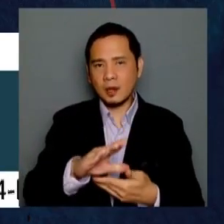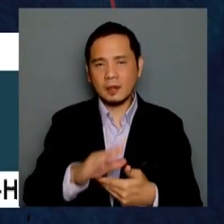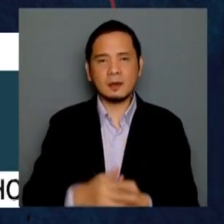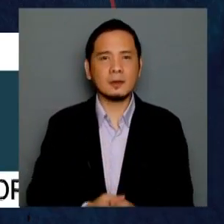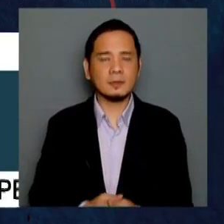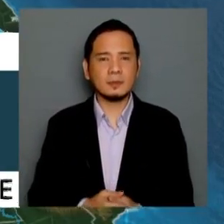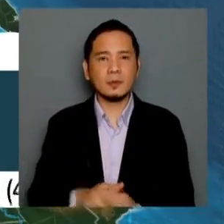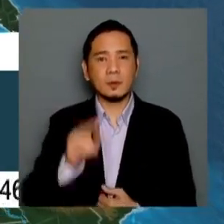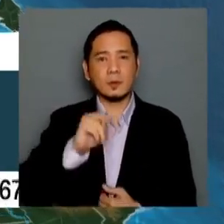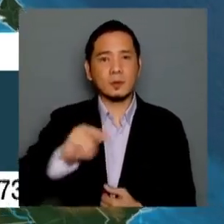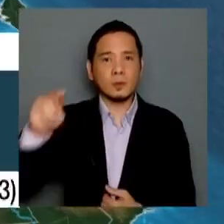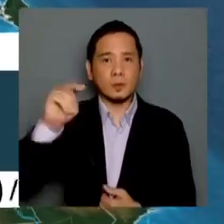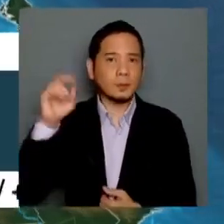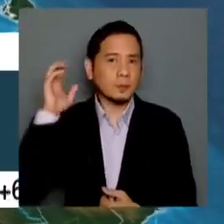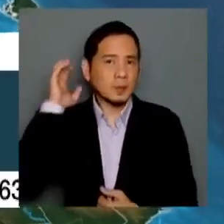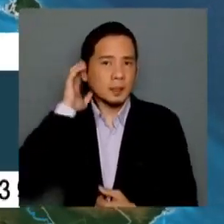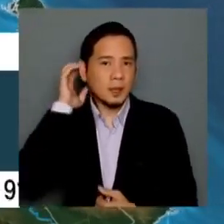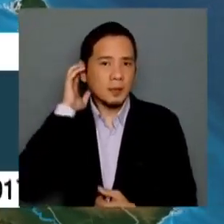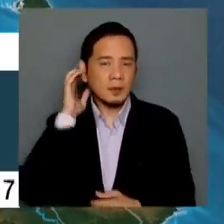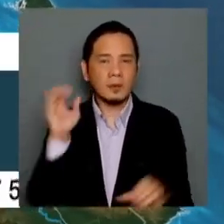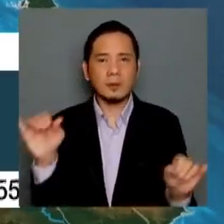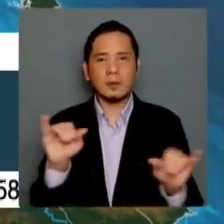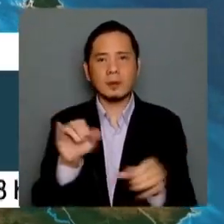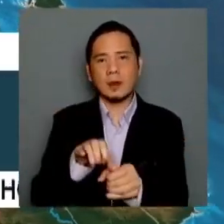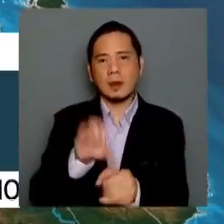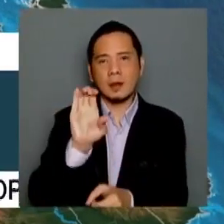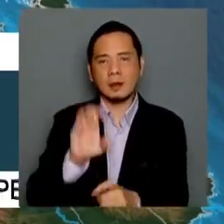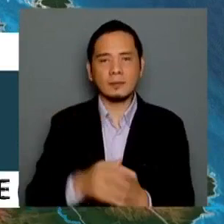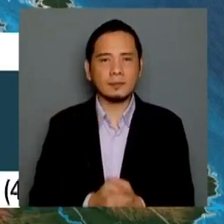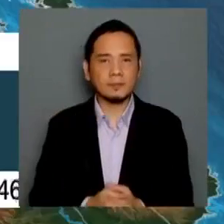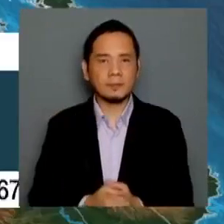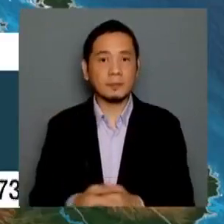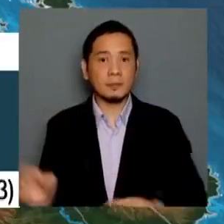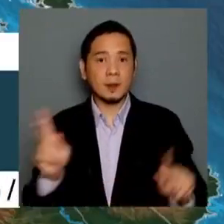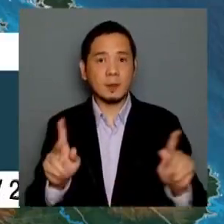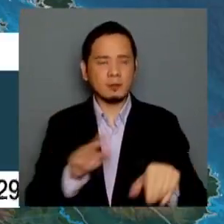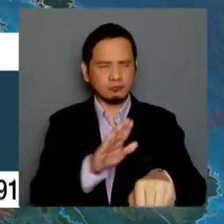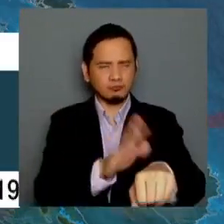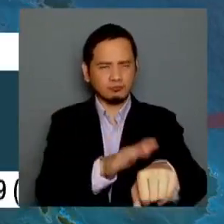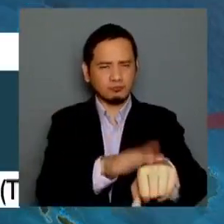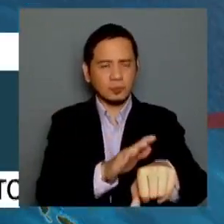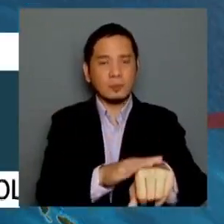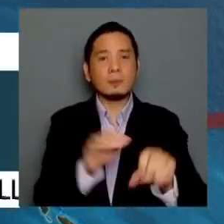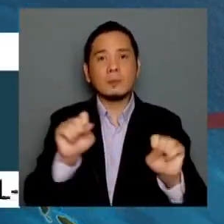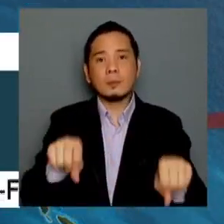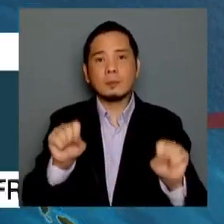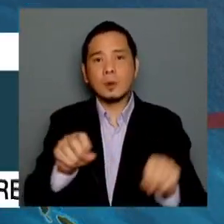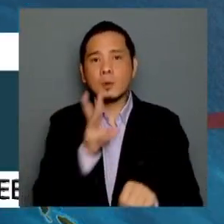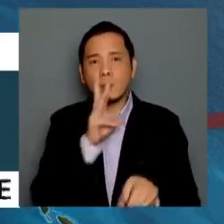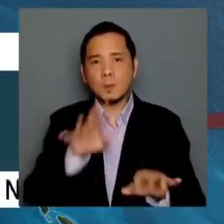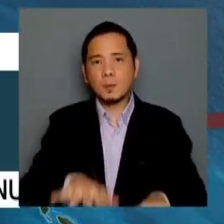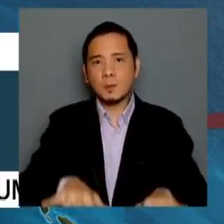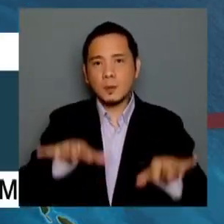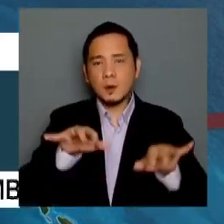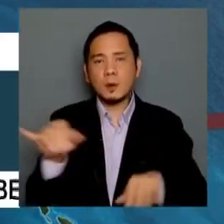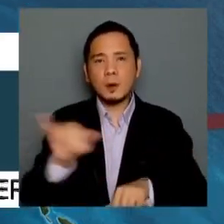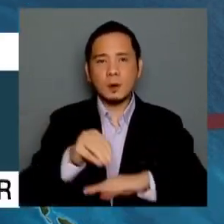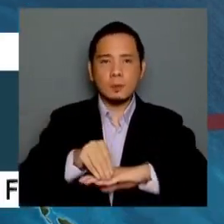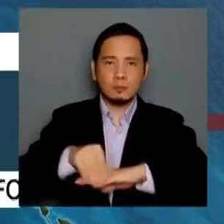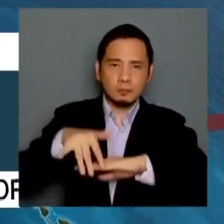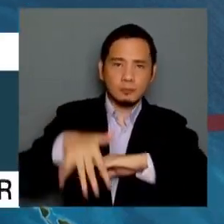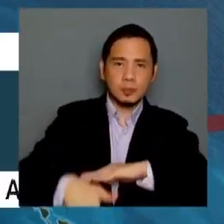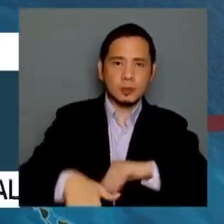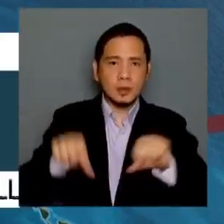northern Mindanao, as well as Caraga. Therefore, citizens are warned against possible flooding and rain-induced landslides due to